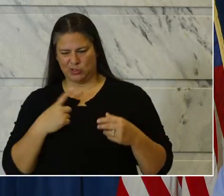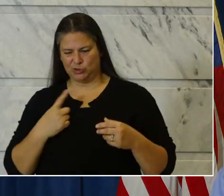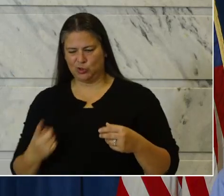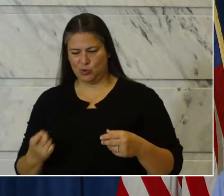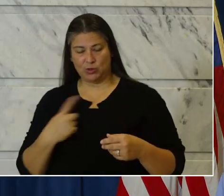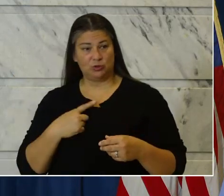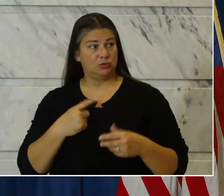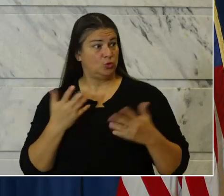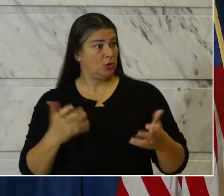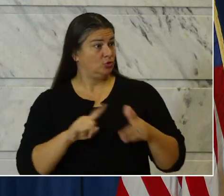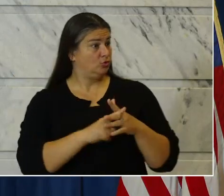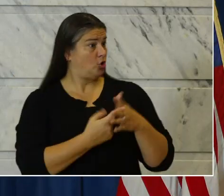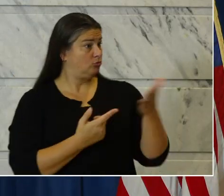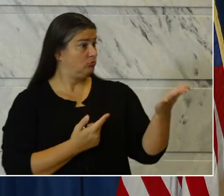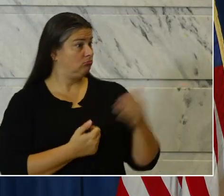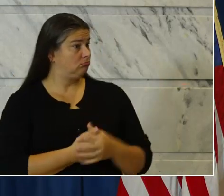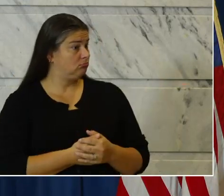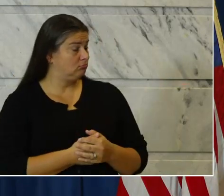kick us off?